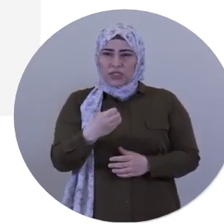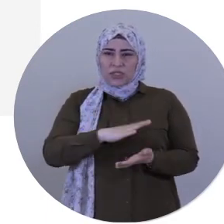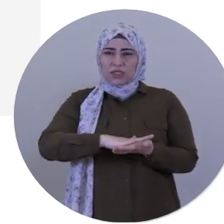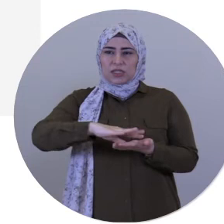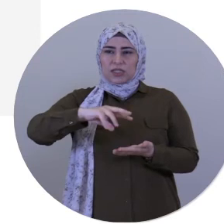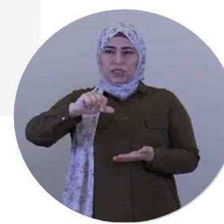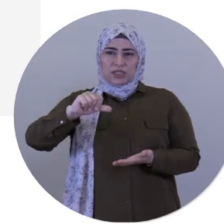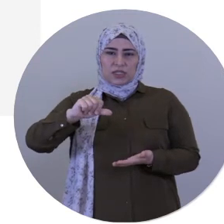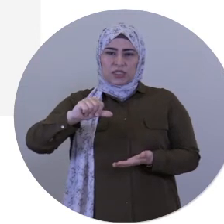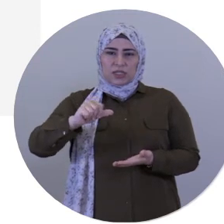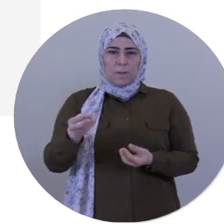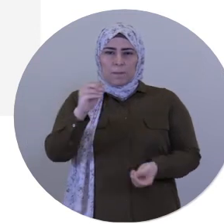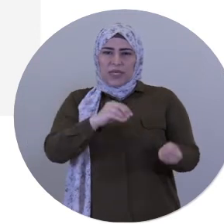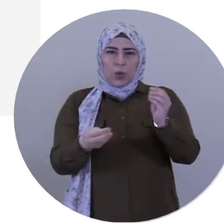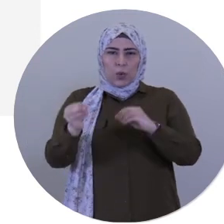formed?